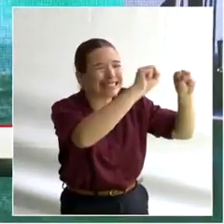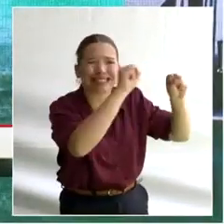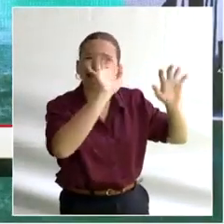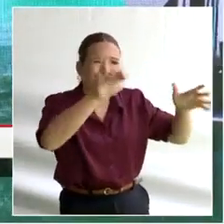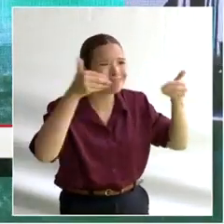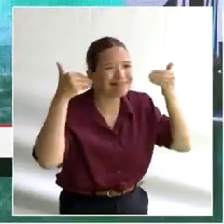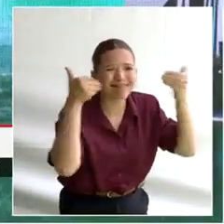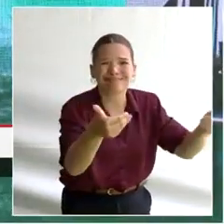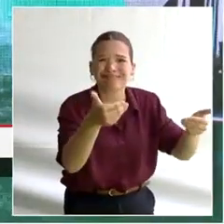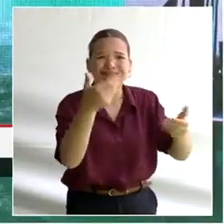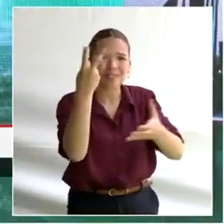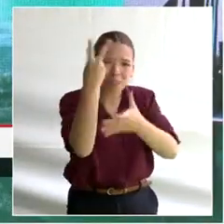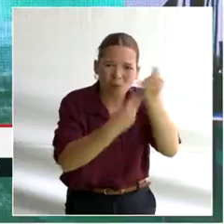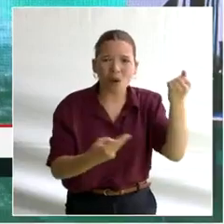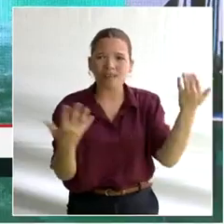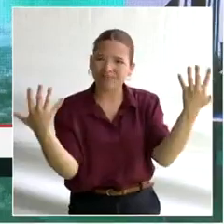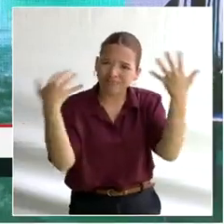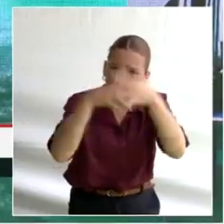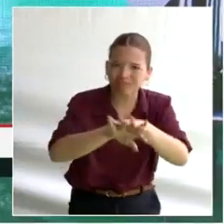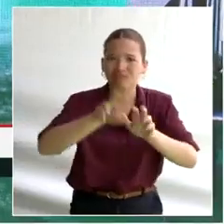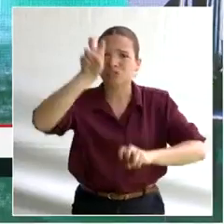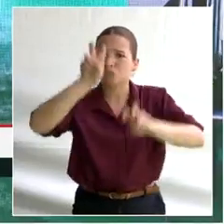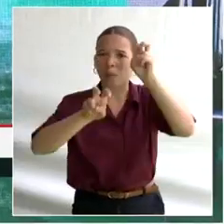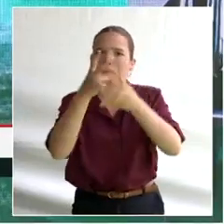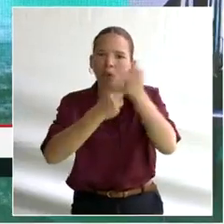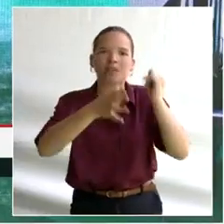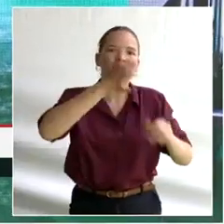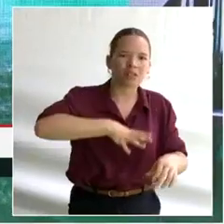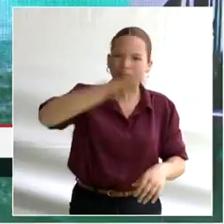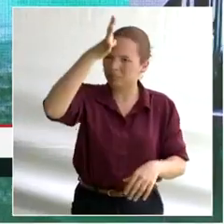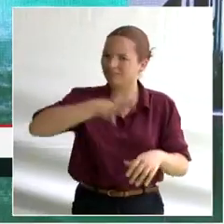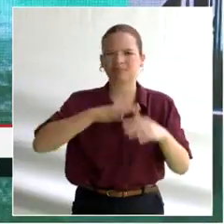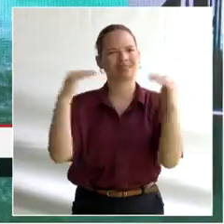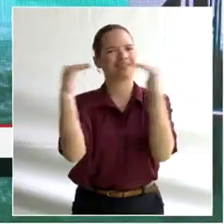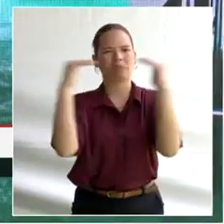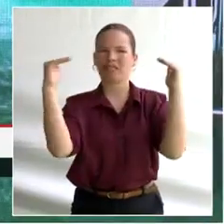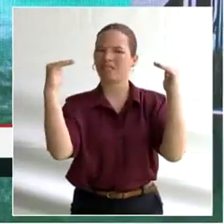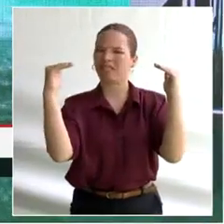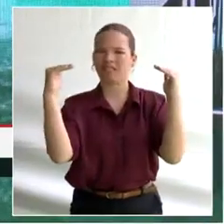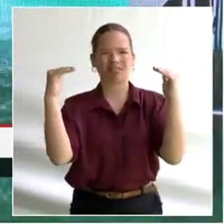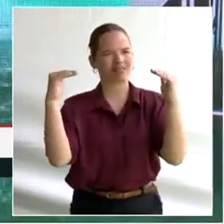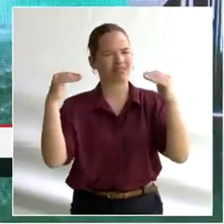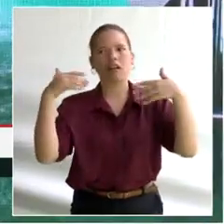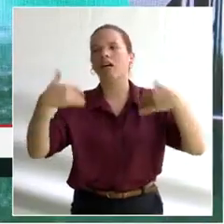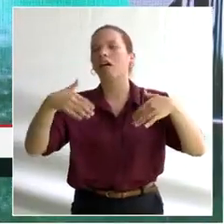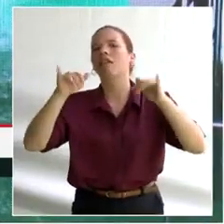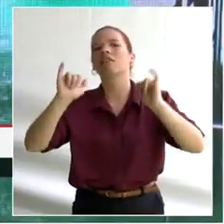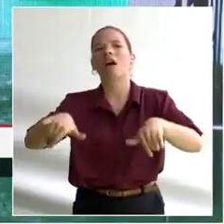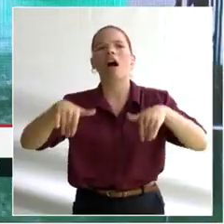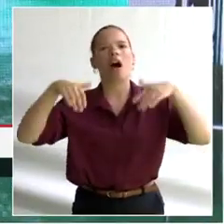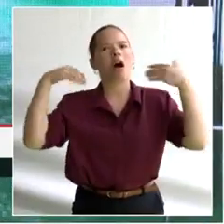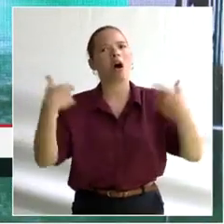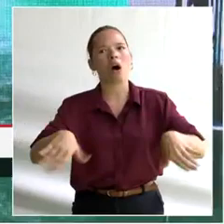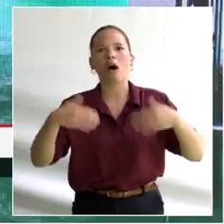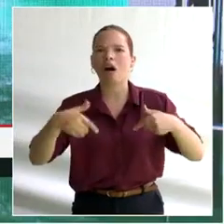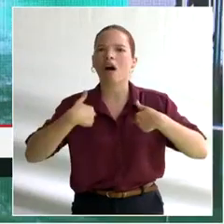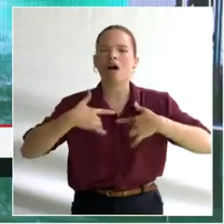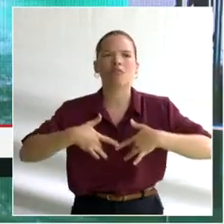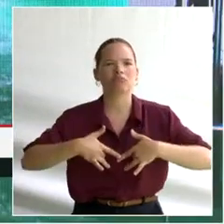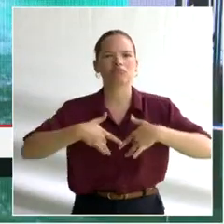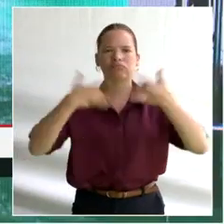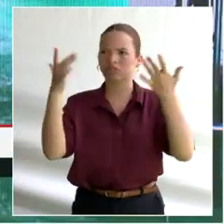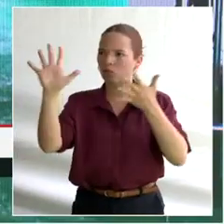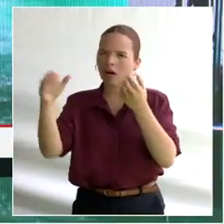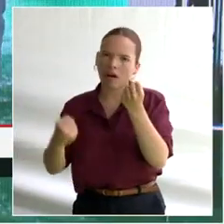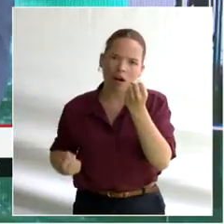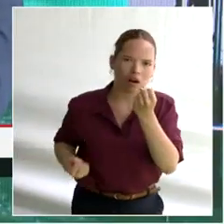at the same level. And we're really grateful for their support in moving the event here and then coming in and being our co-title sponsor. So I